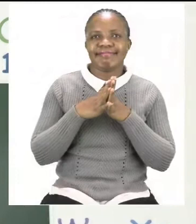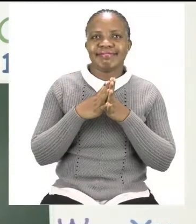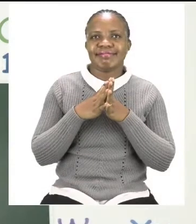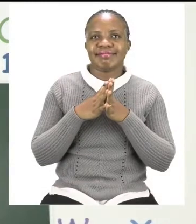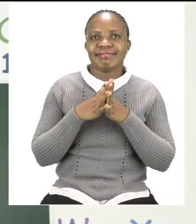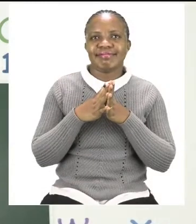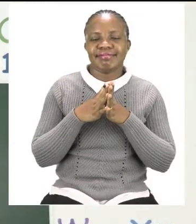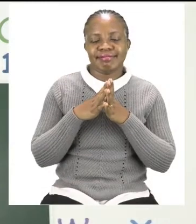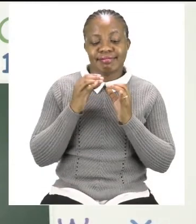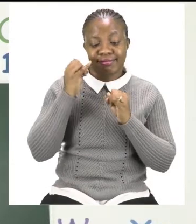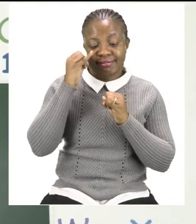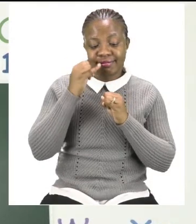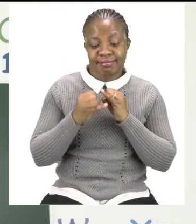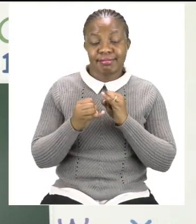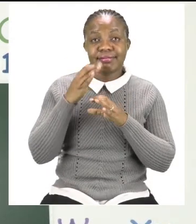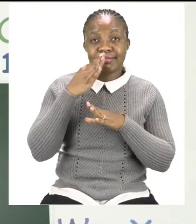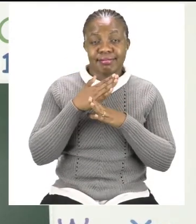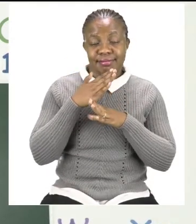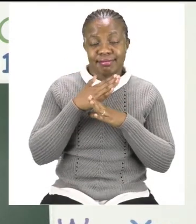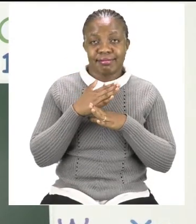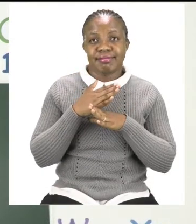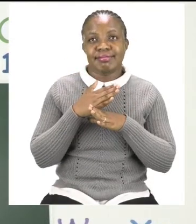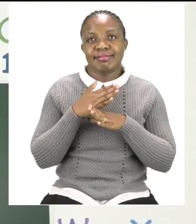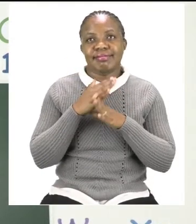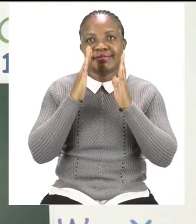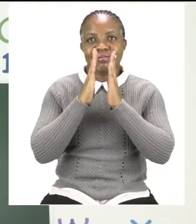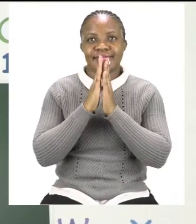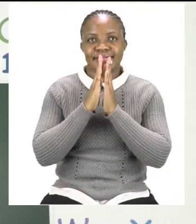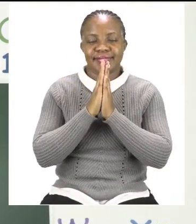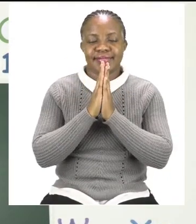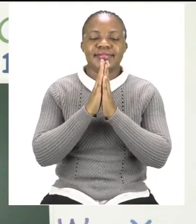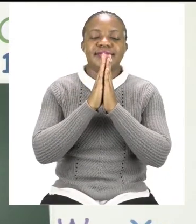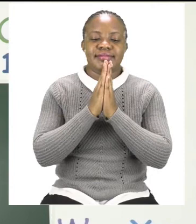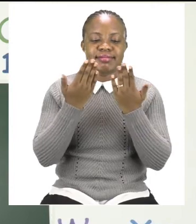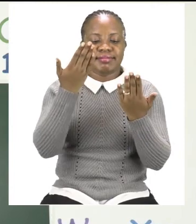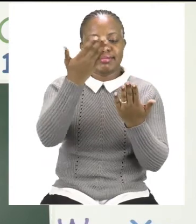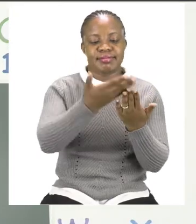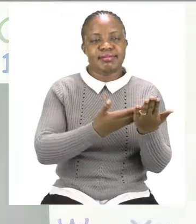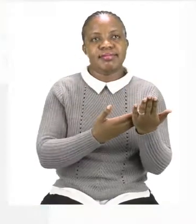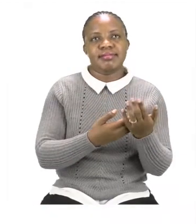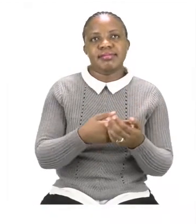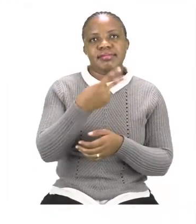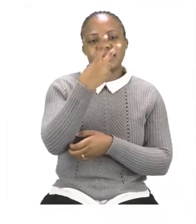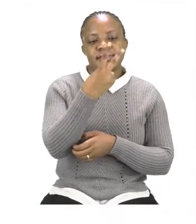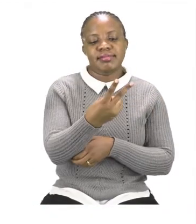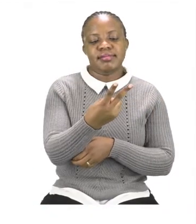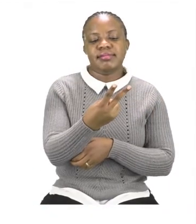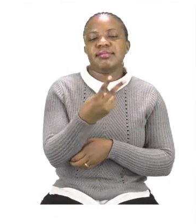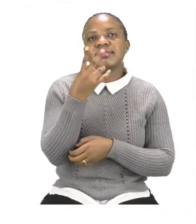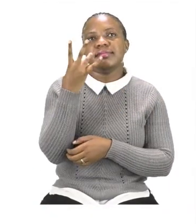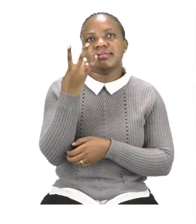For our last exercise for this lesson, please turn to page 27.